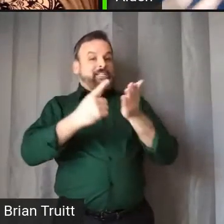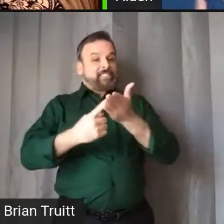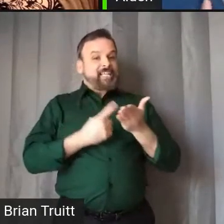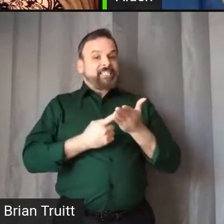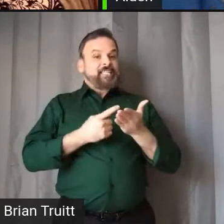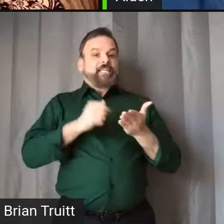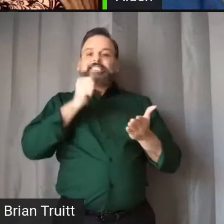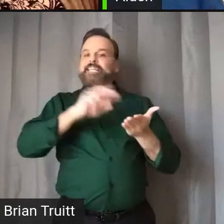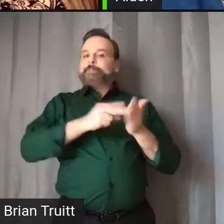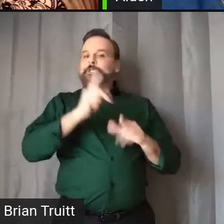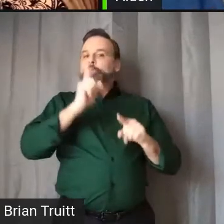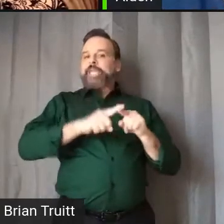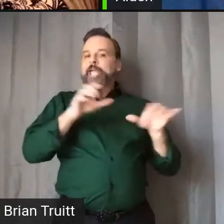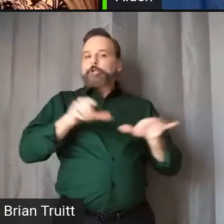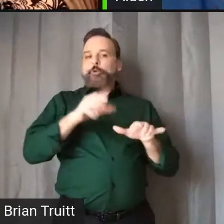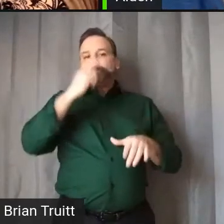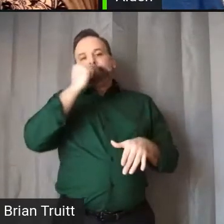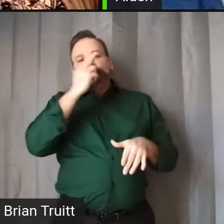light way.